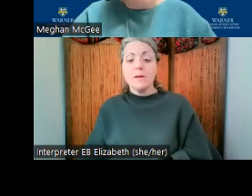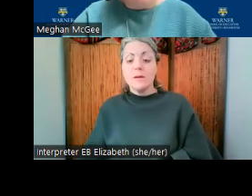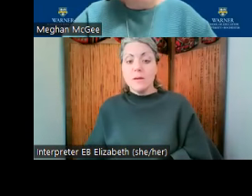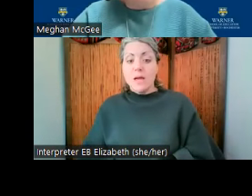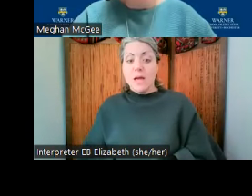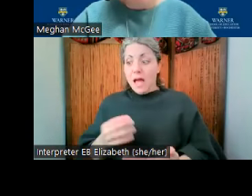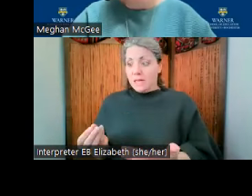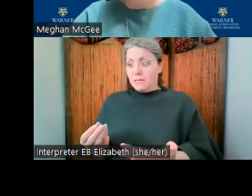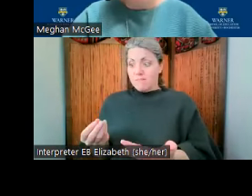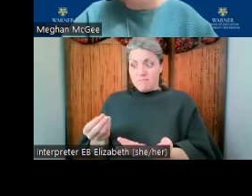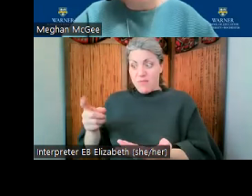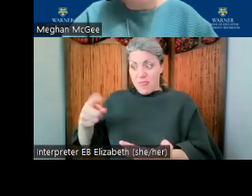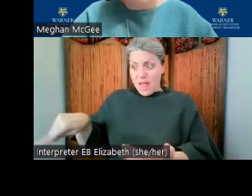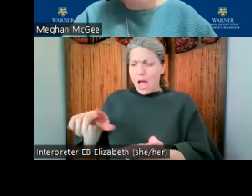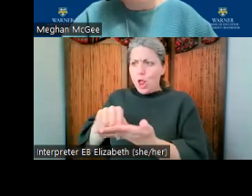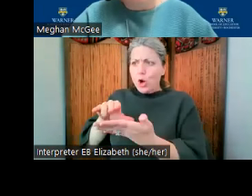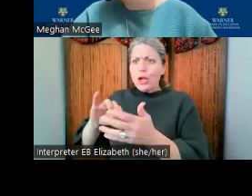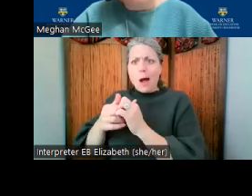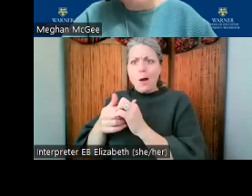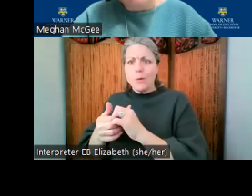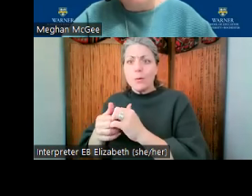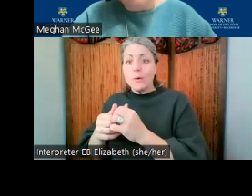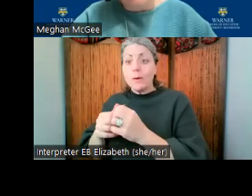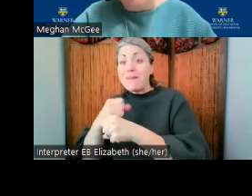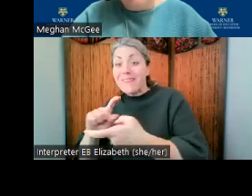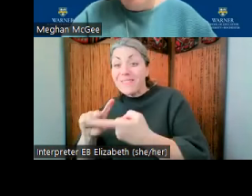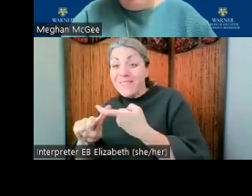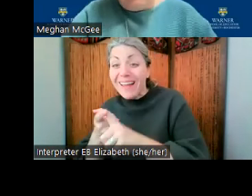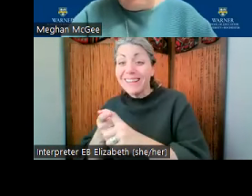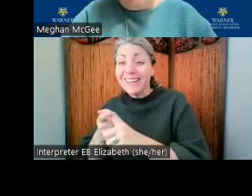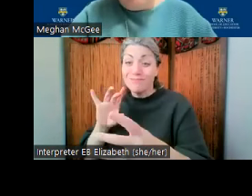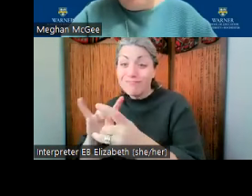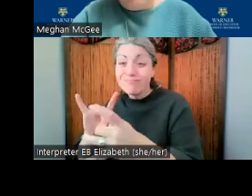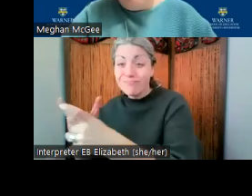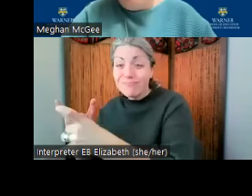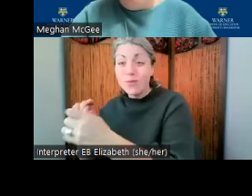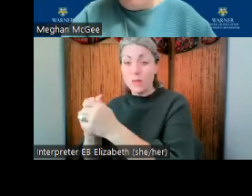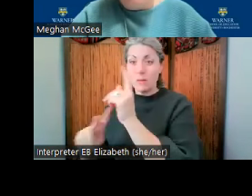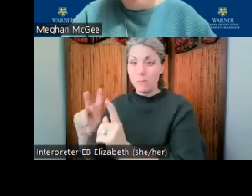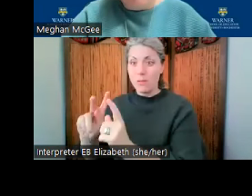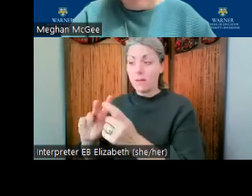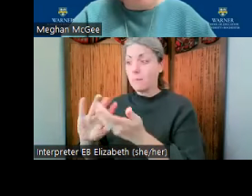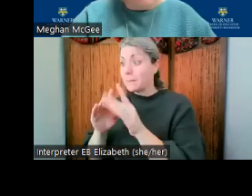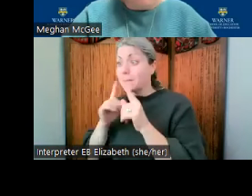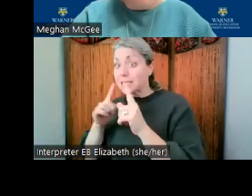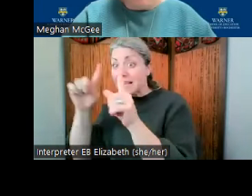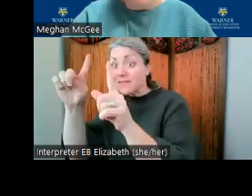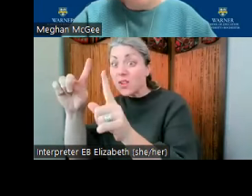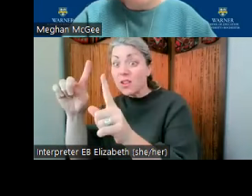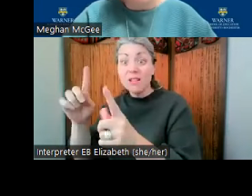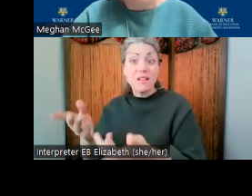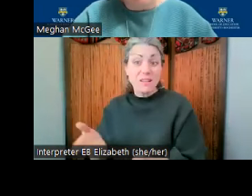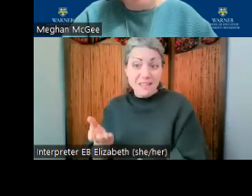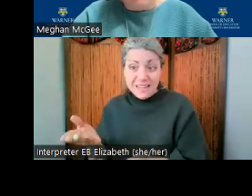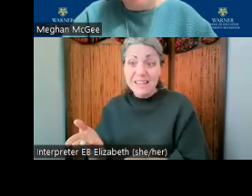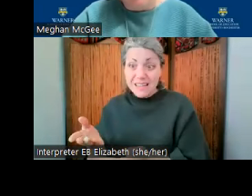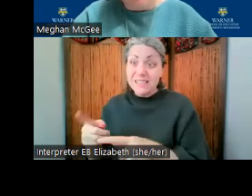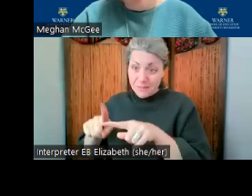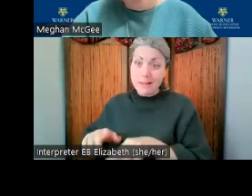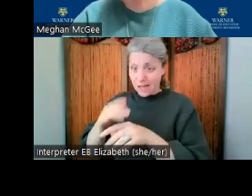with others, make friendships, and be successful in whatever capacity, whether on a sports team